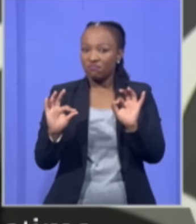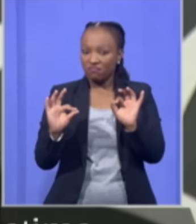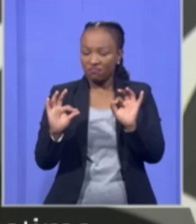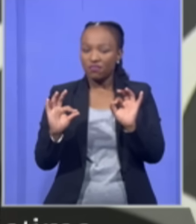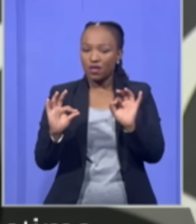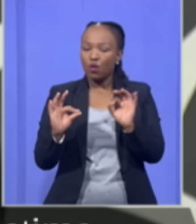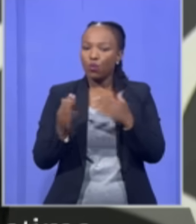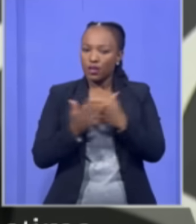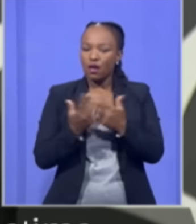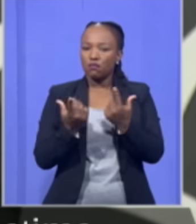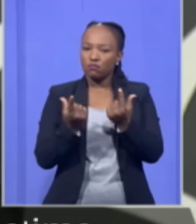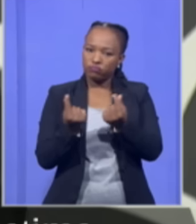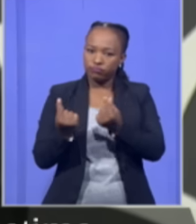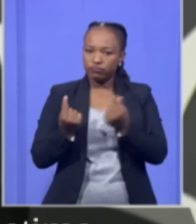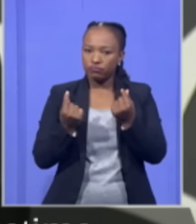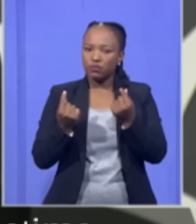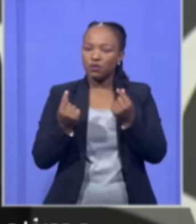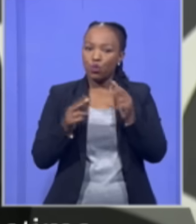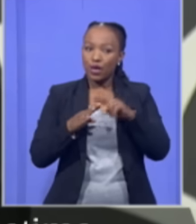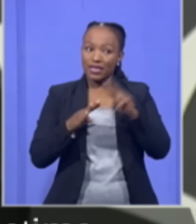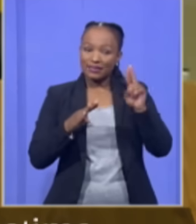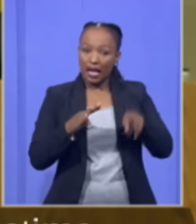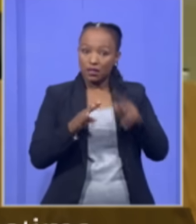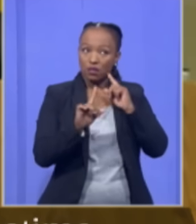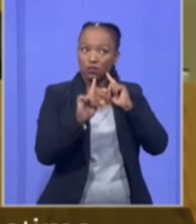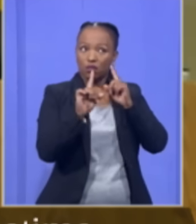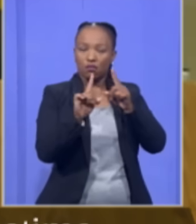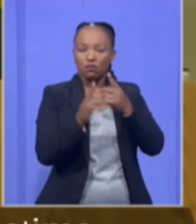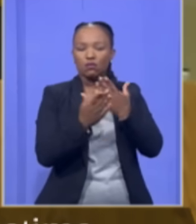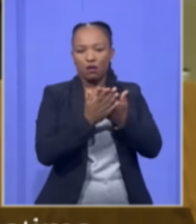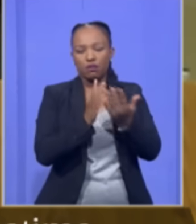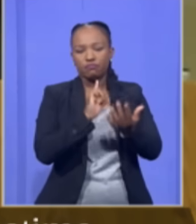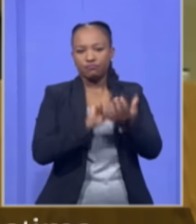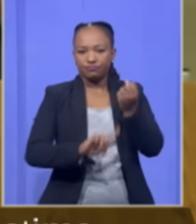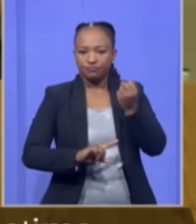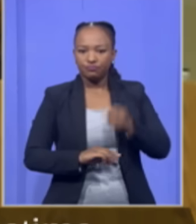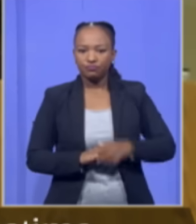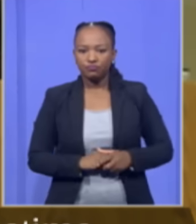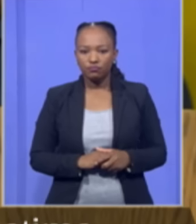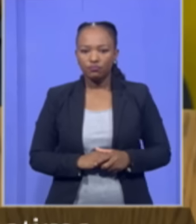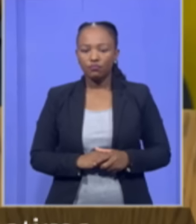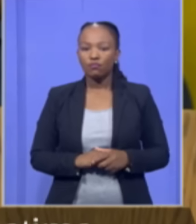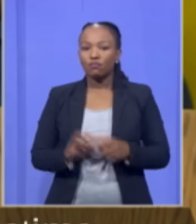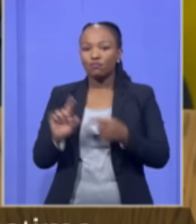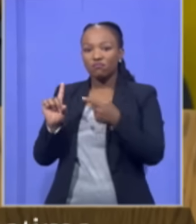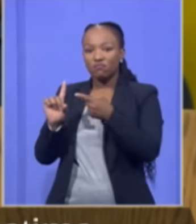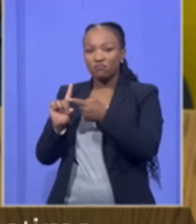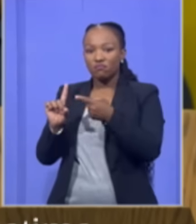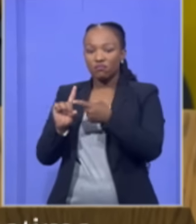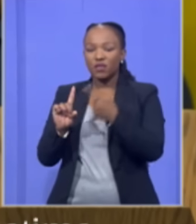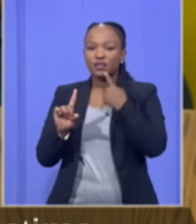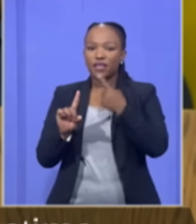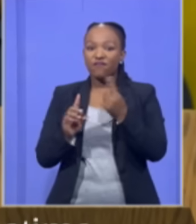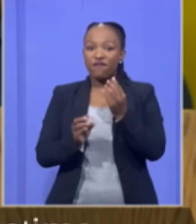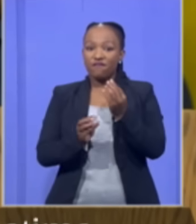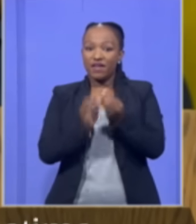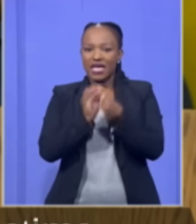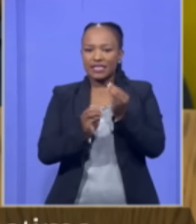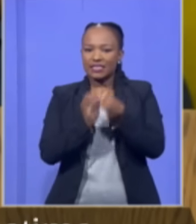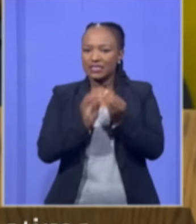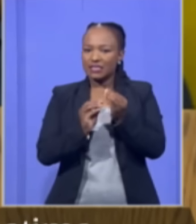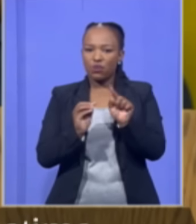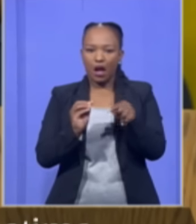to deliver the kind of results that we desire. Ramokgopa o boletse ha mosebetsi wa ho lokisa o keke wa busetswa morao, mme